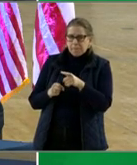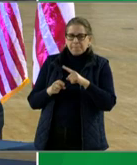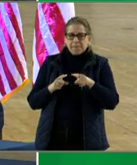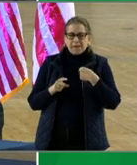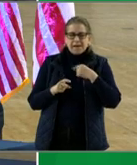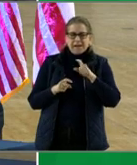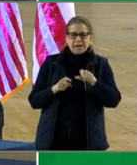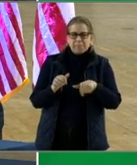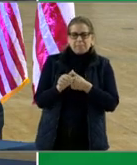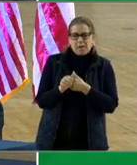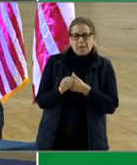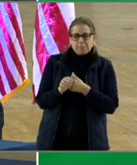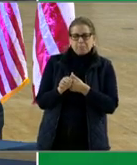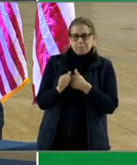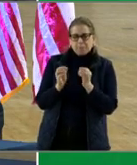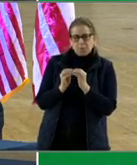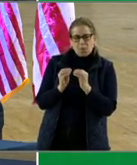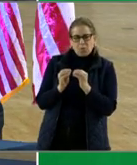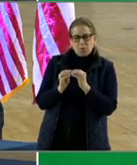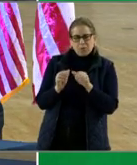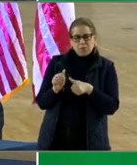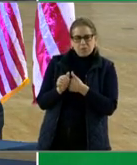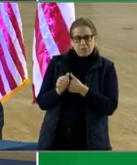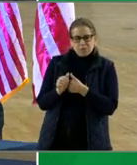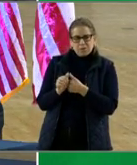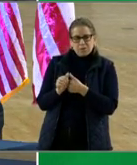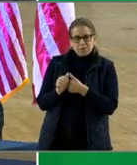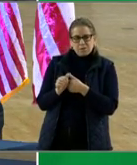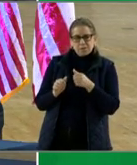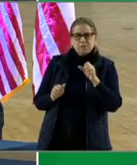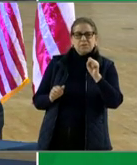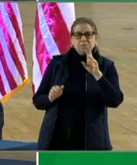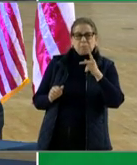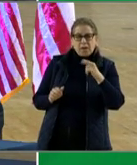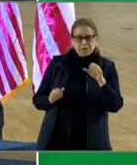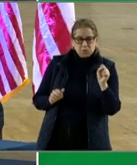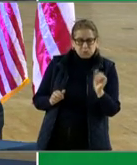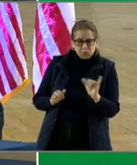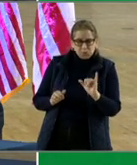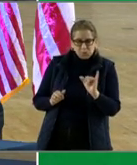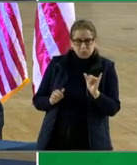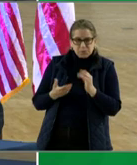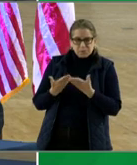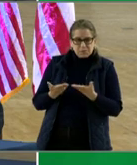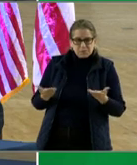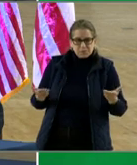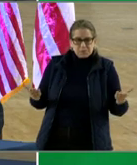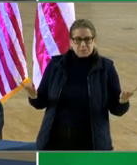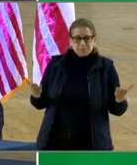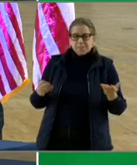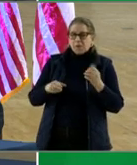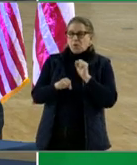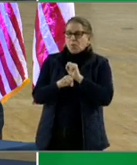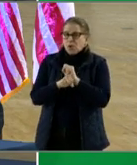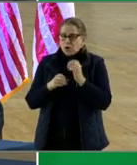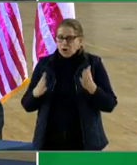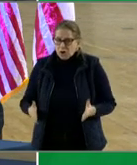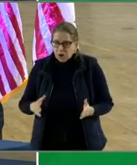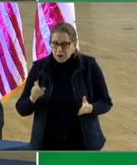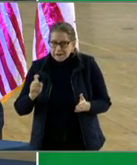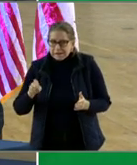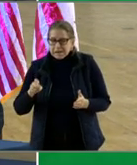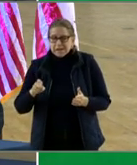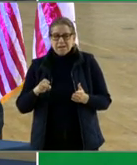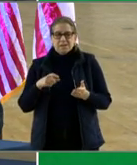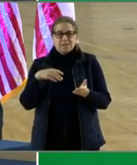is how can we not only get to the supplies that you see listed there, but the people supplies, the people resources, the nurses